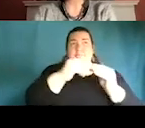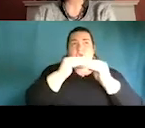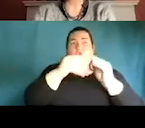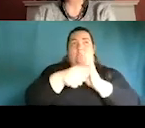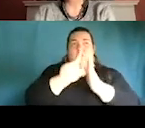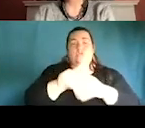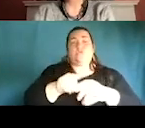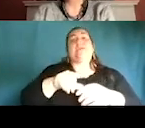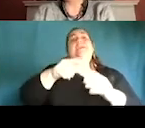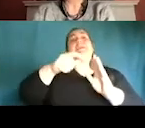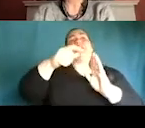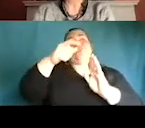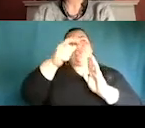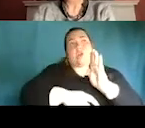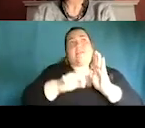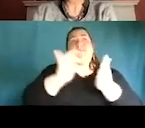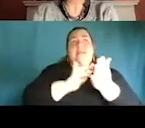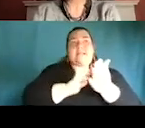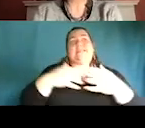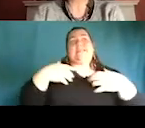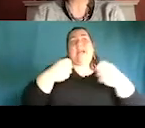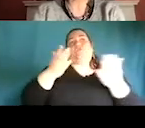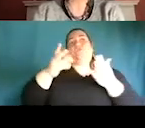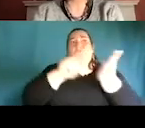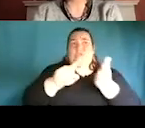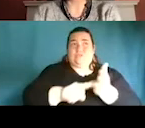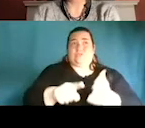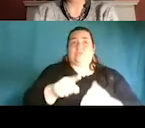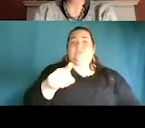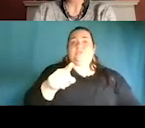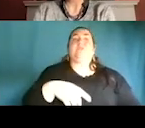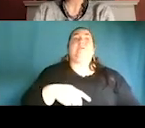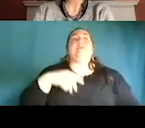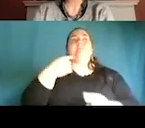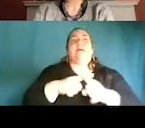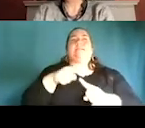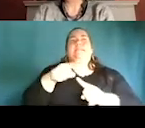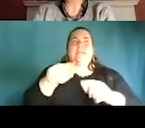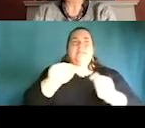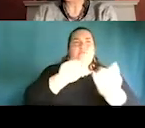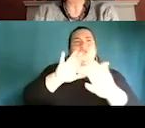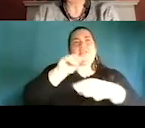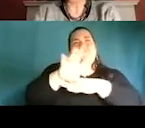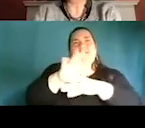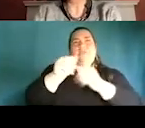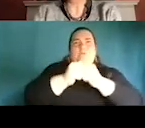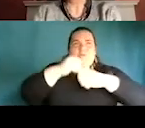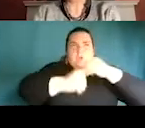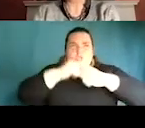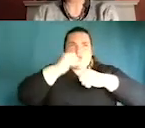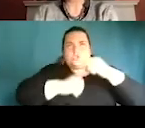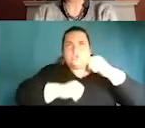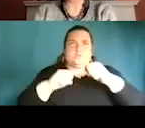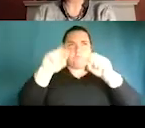Services Research. Yet, he also thinks structurally about advising. For example, during the pandemic,